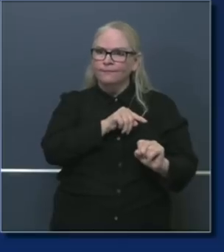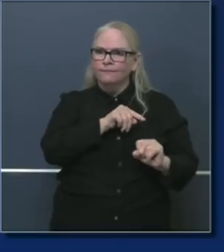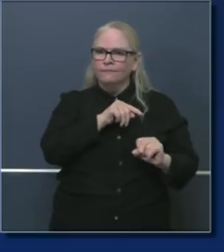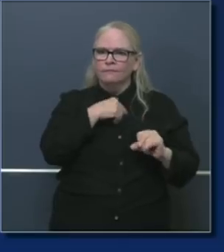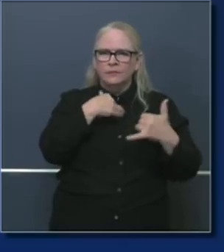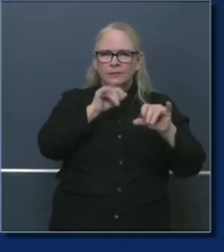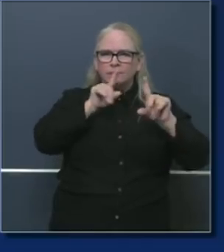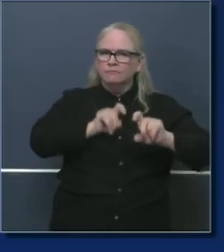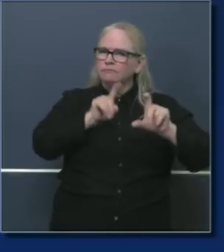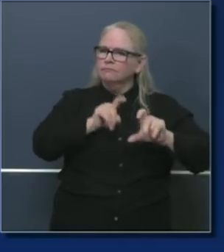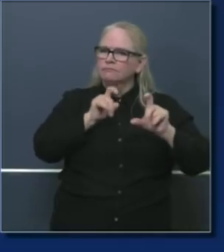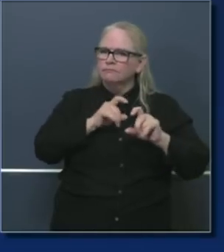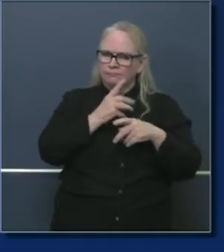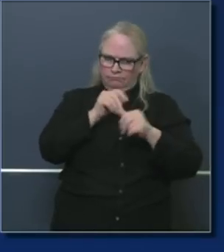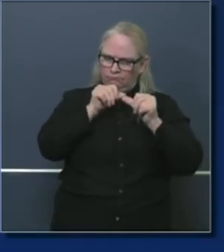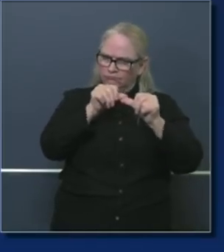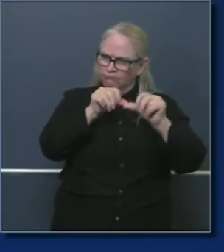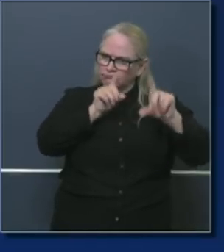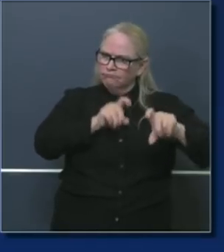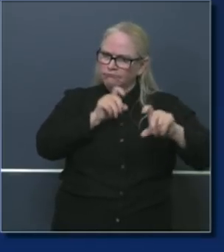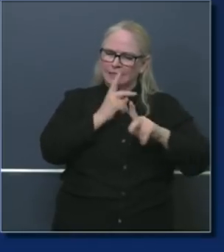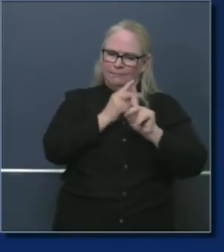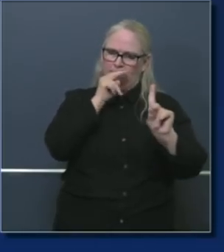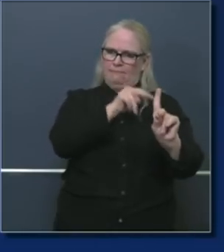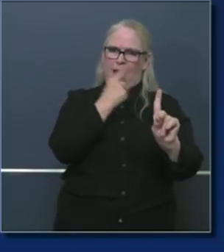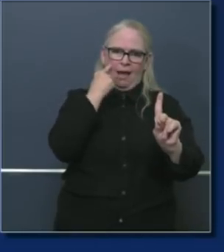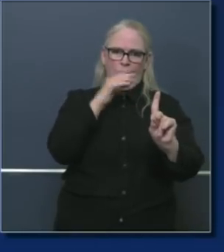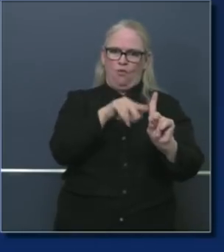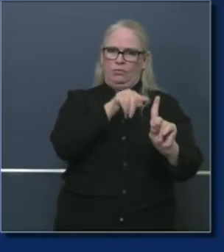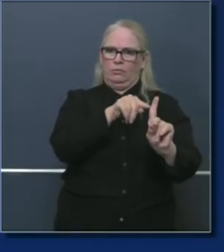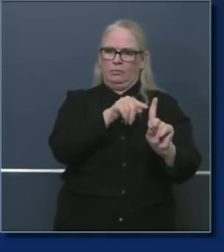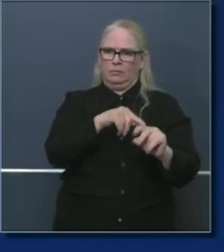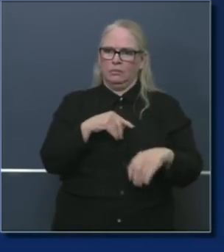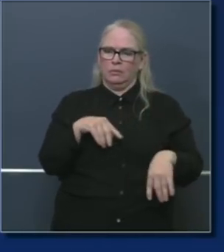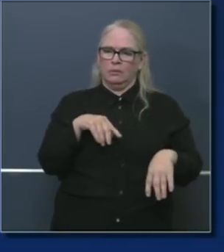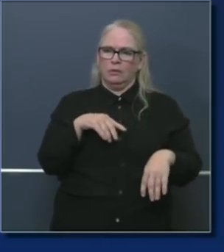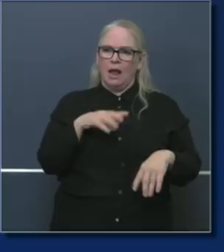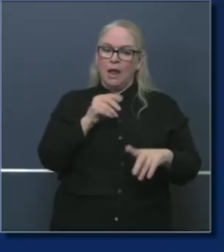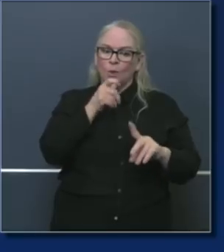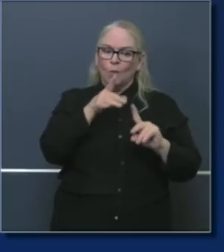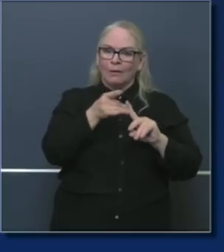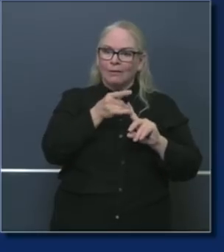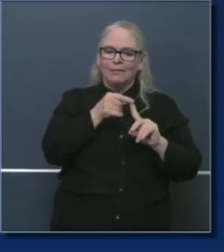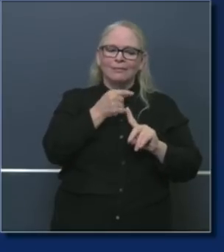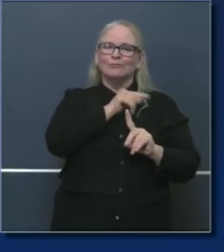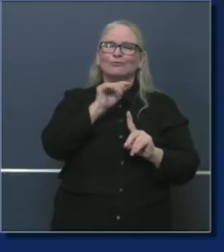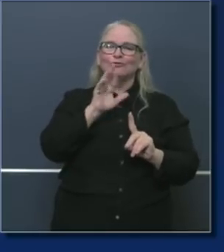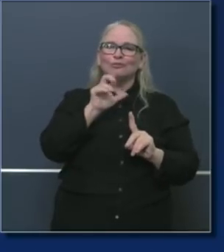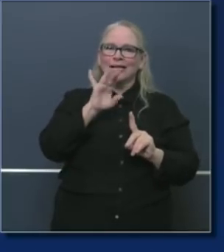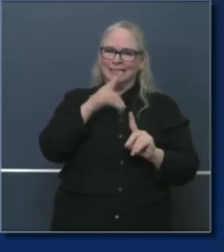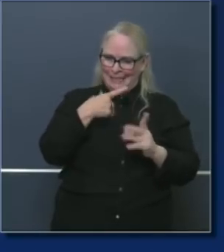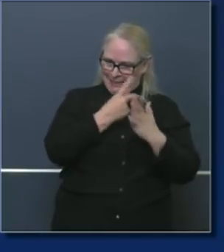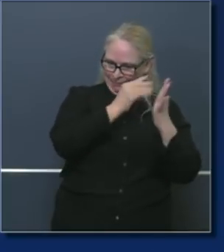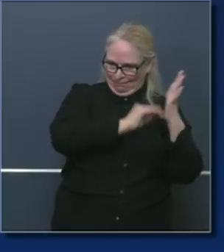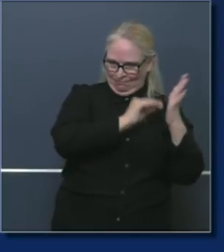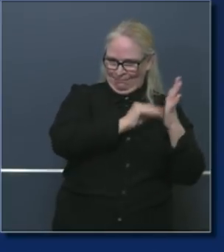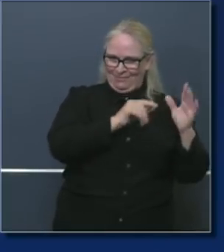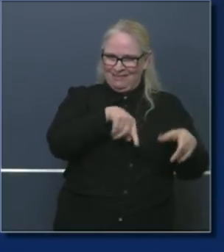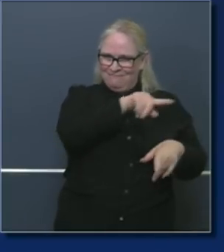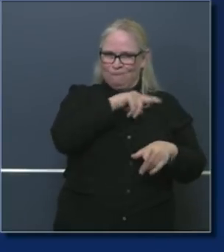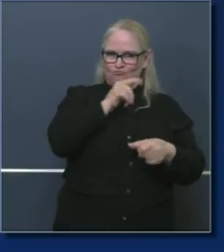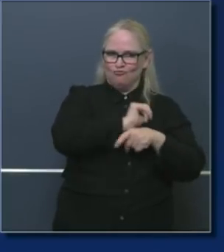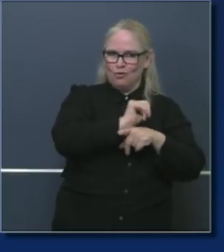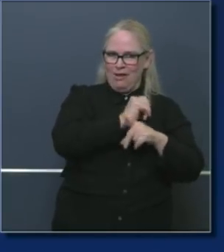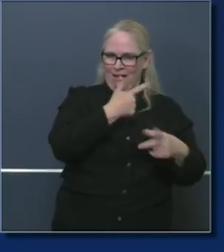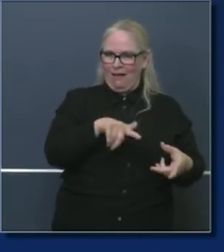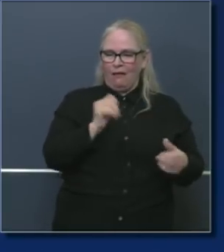our contact tracing capabilities across the state, so we don't lose the important gains all Californians have helped contribute